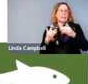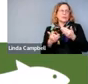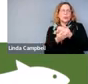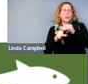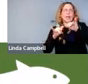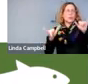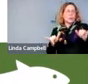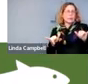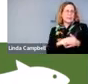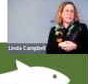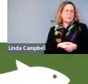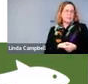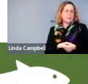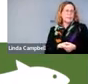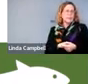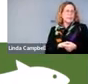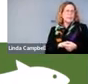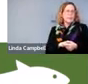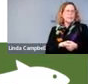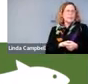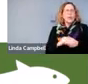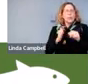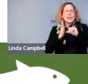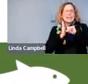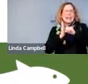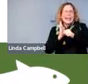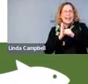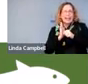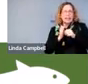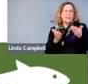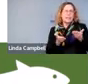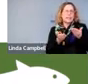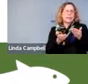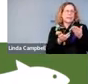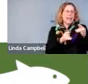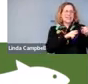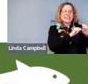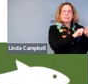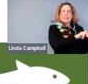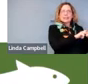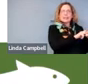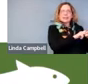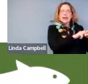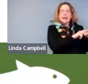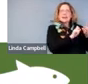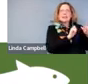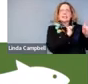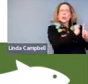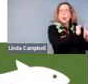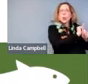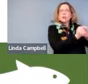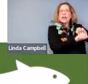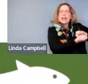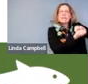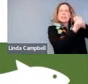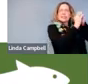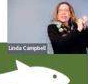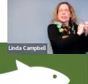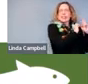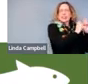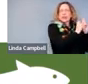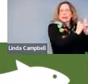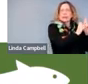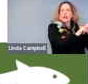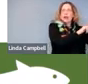been introduced or transplanted into an ecosystem. And what's key is that species has had